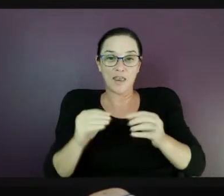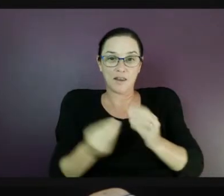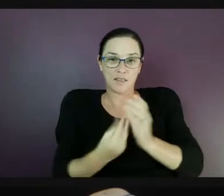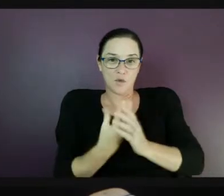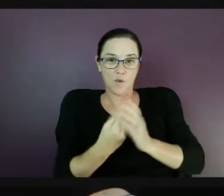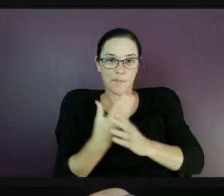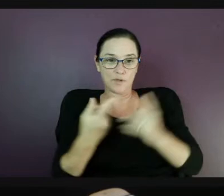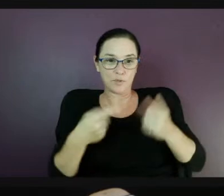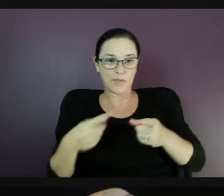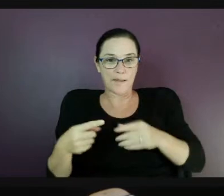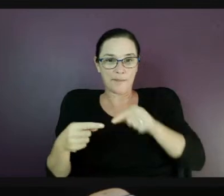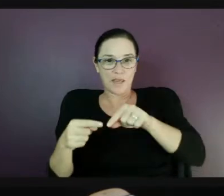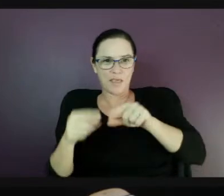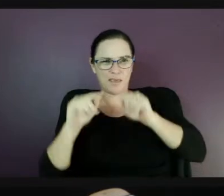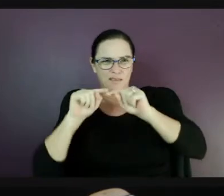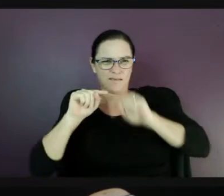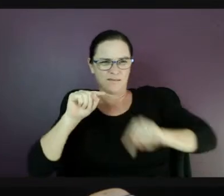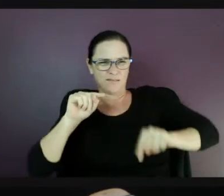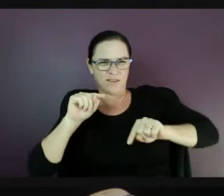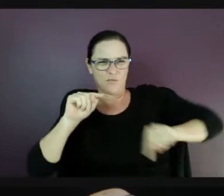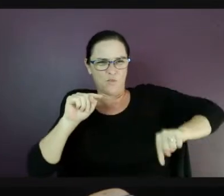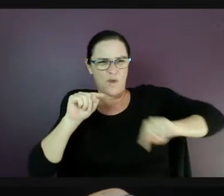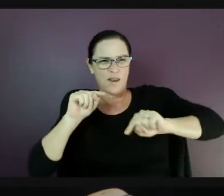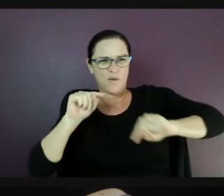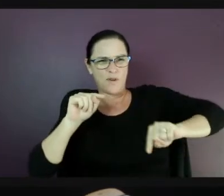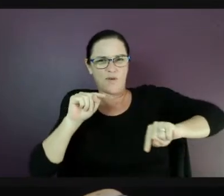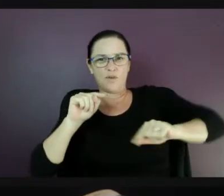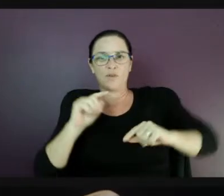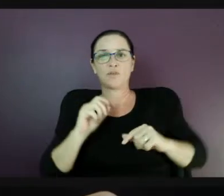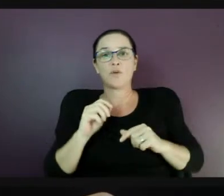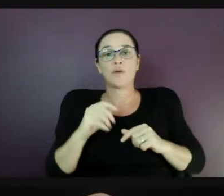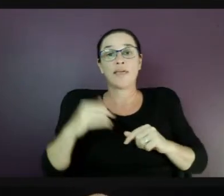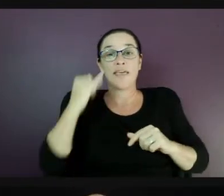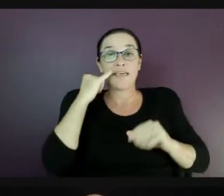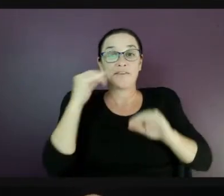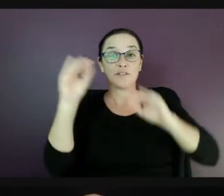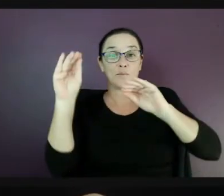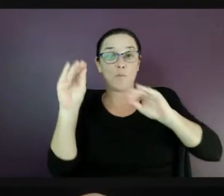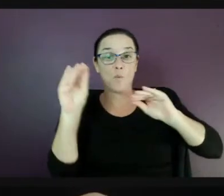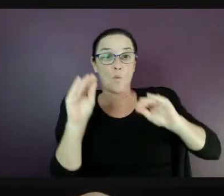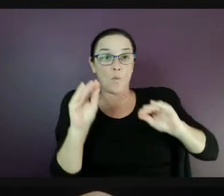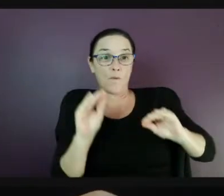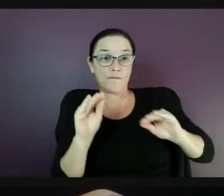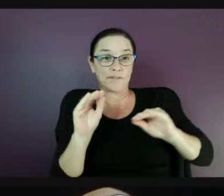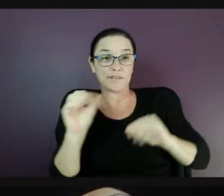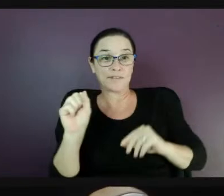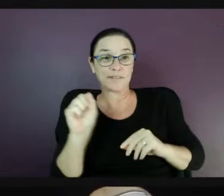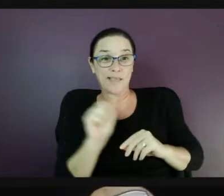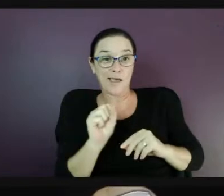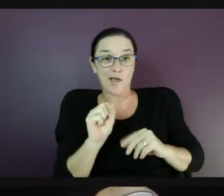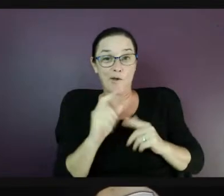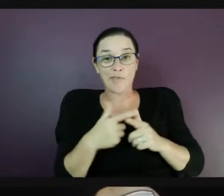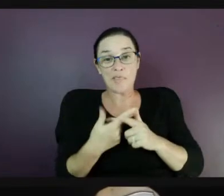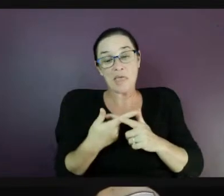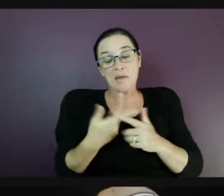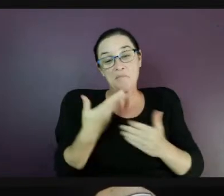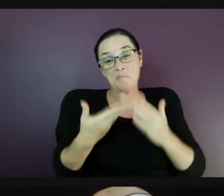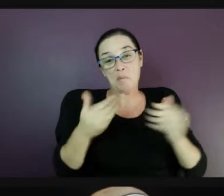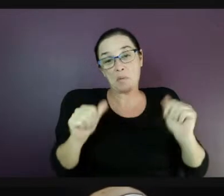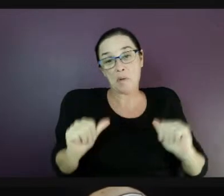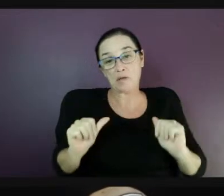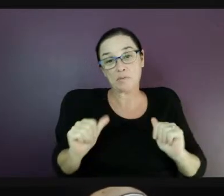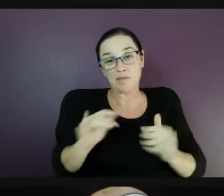see the USGS leaning. If you see inflation center is shifting to the south, it does make this a possibility, even though this is one of the